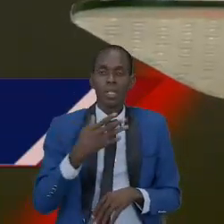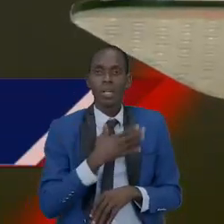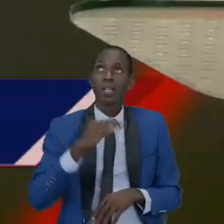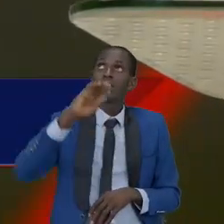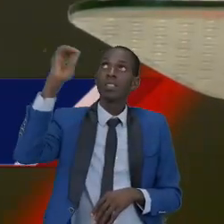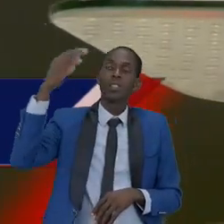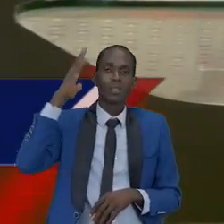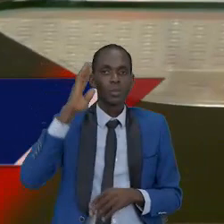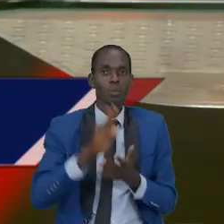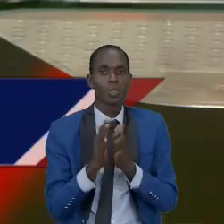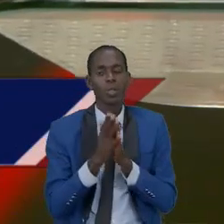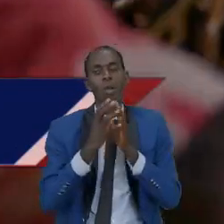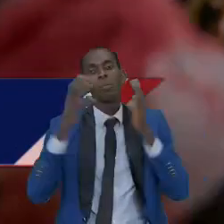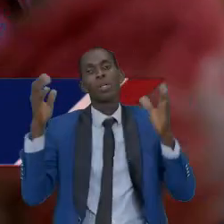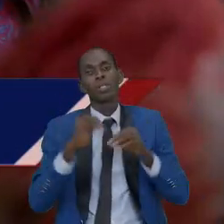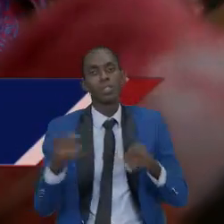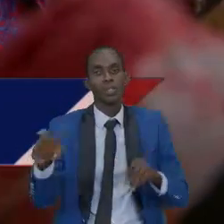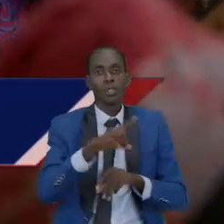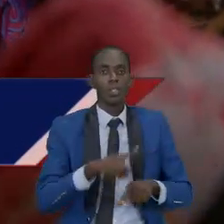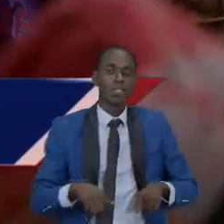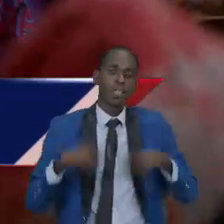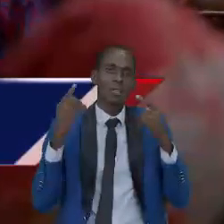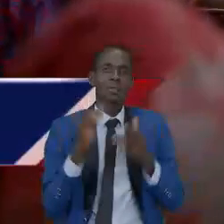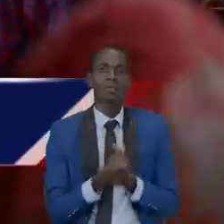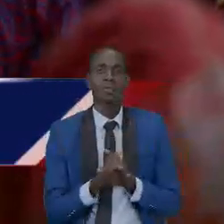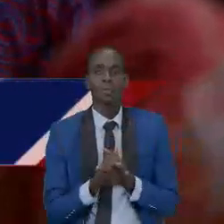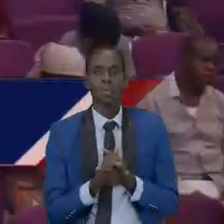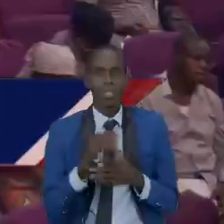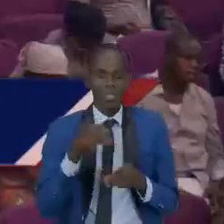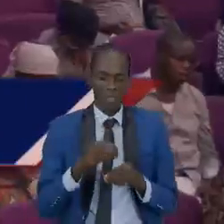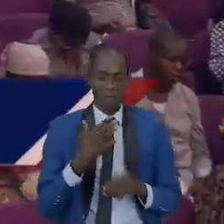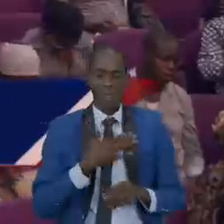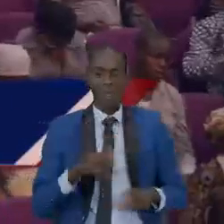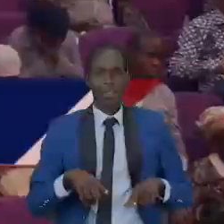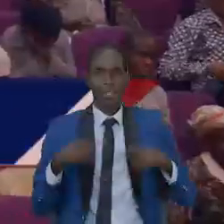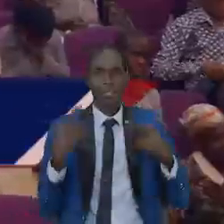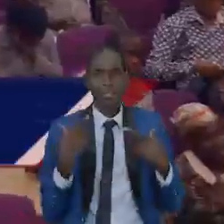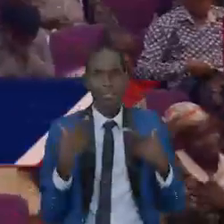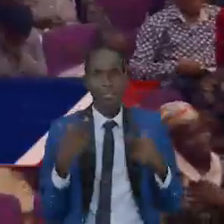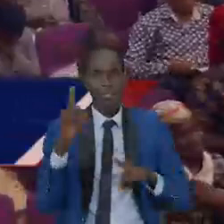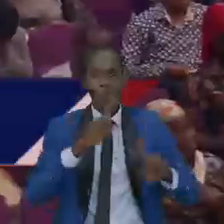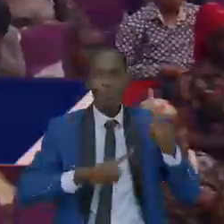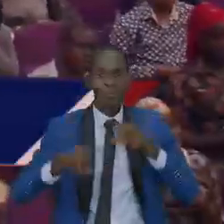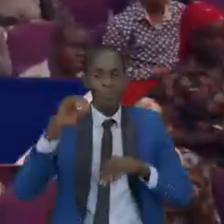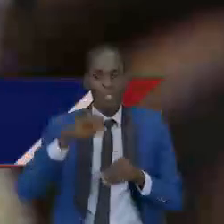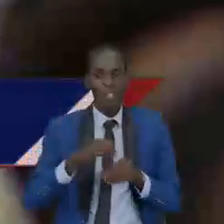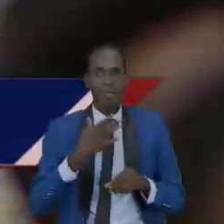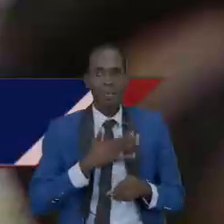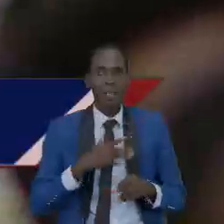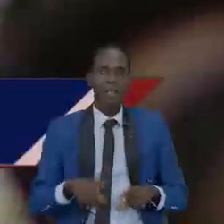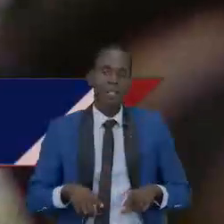become abundant in your life. In my life. In my